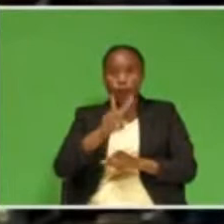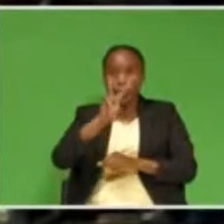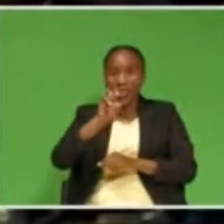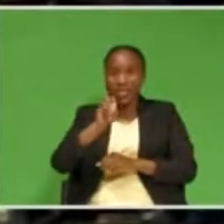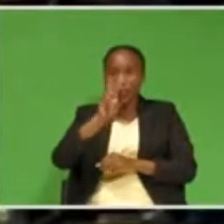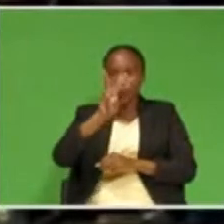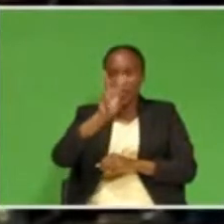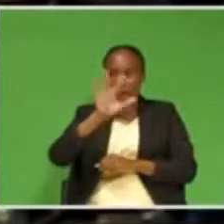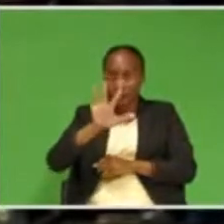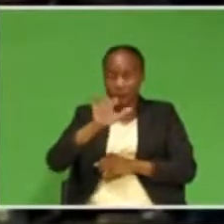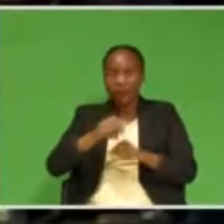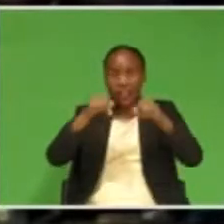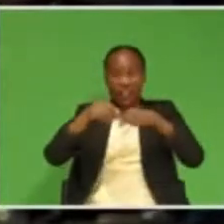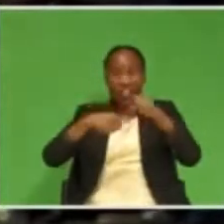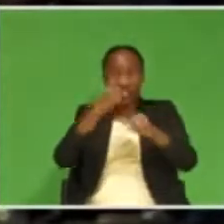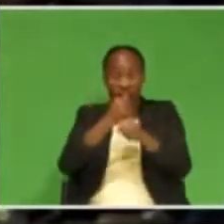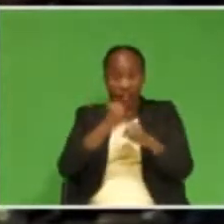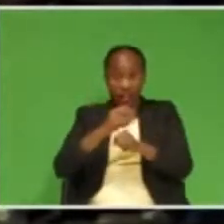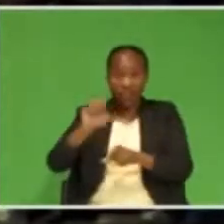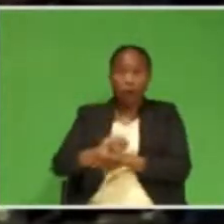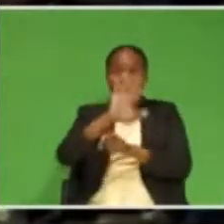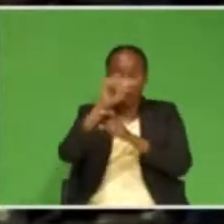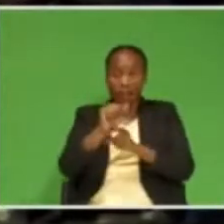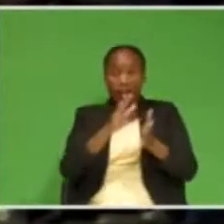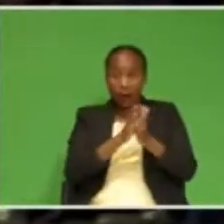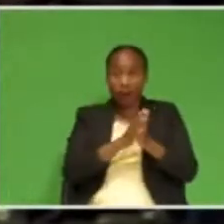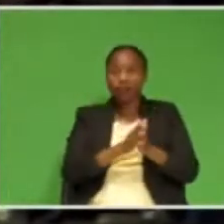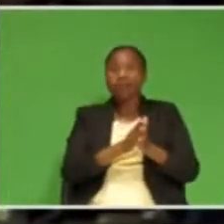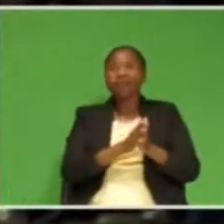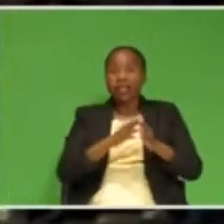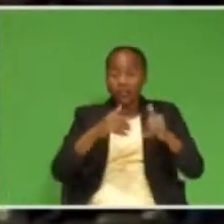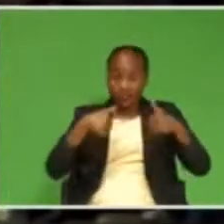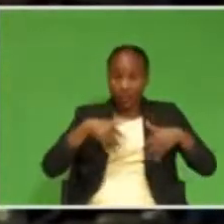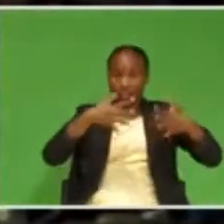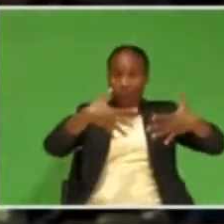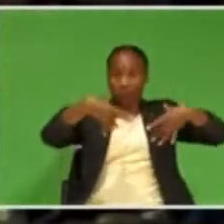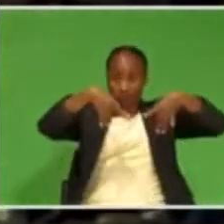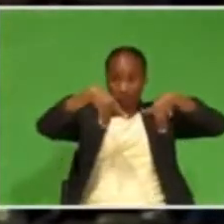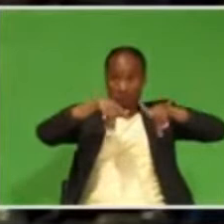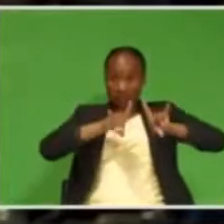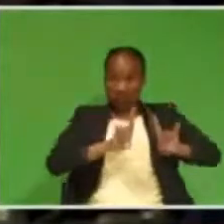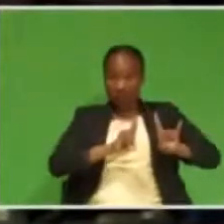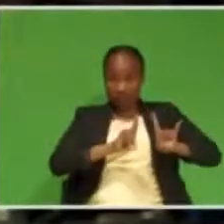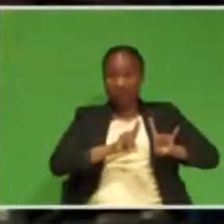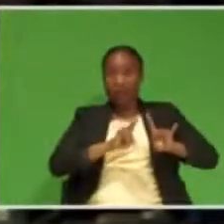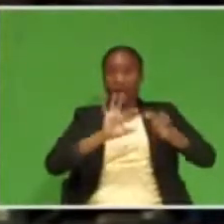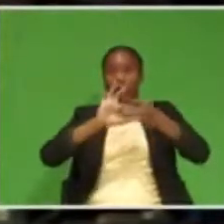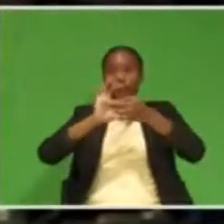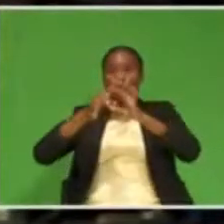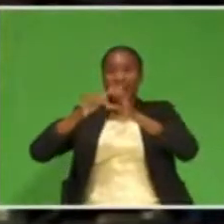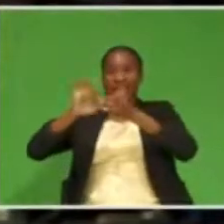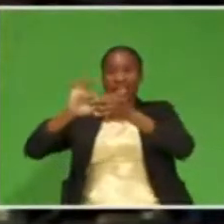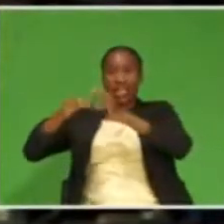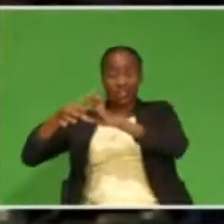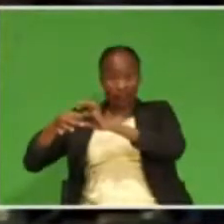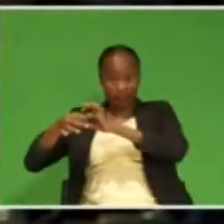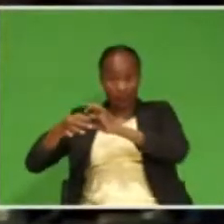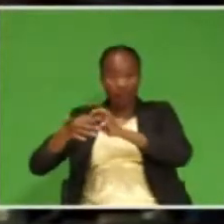assumes the chairship of BRICS, Our focus will